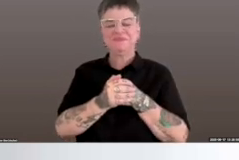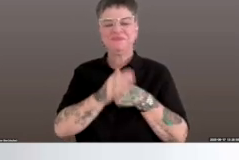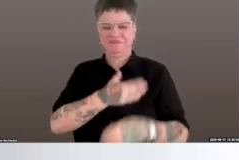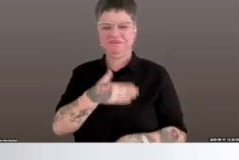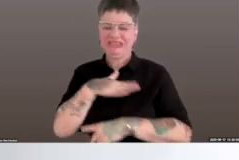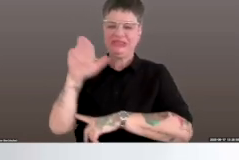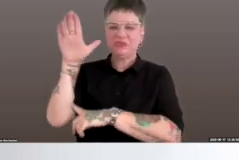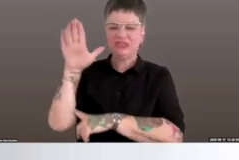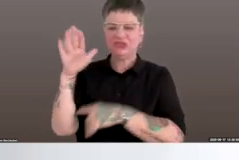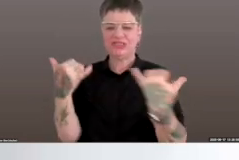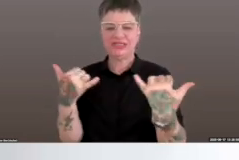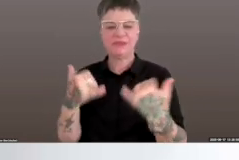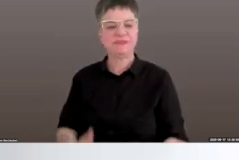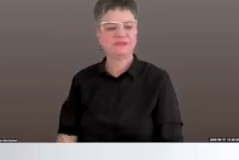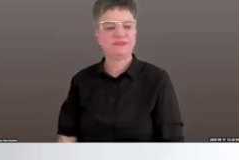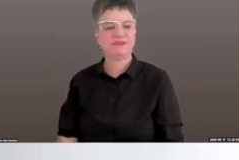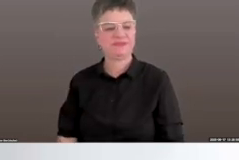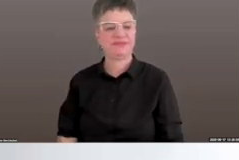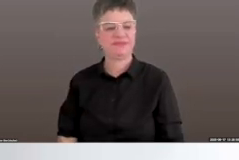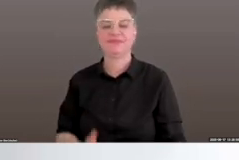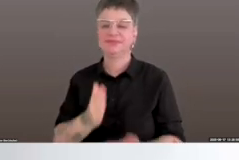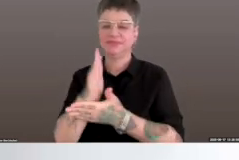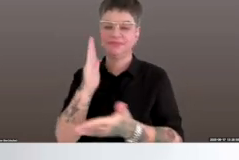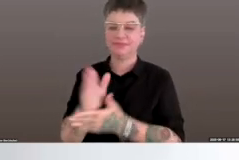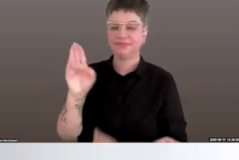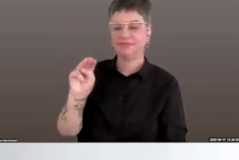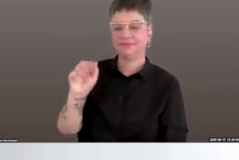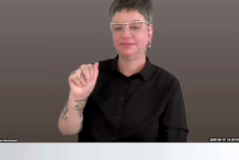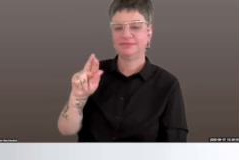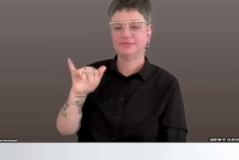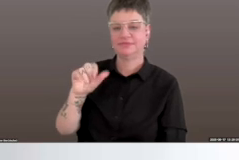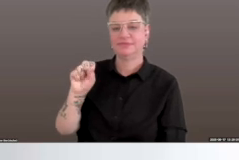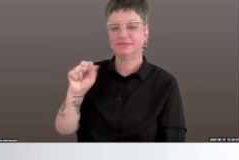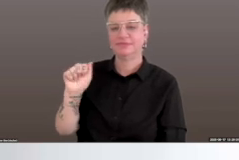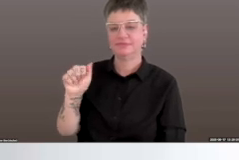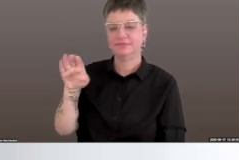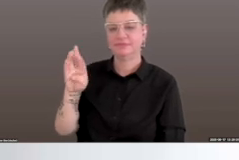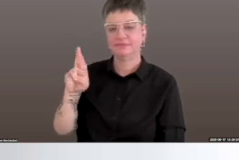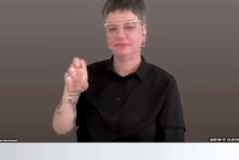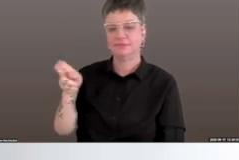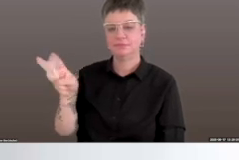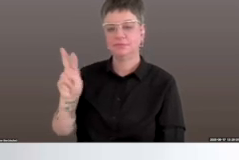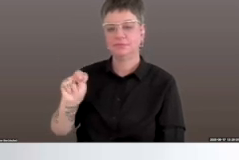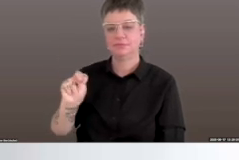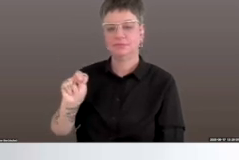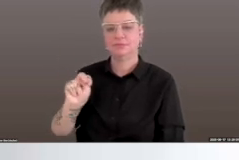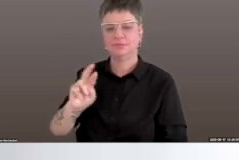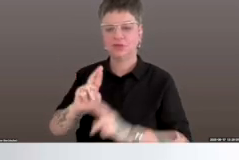Please raise your hand now. All right. Marissa Brown, I'm about to unmute you.